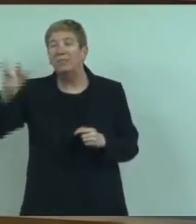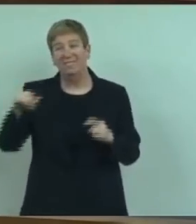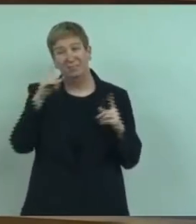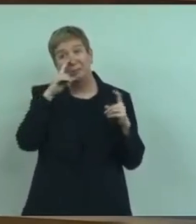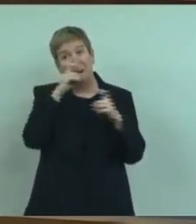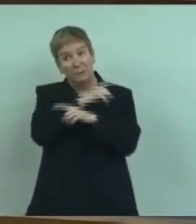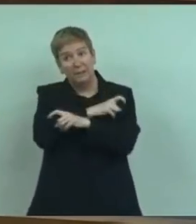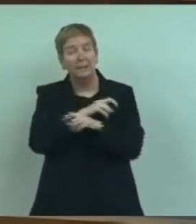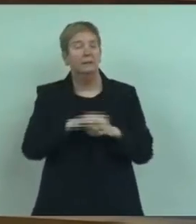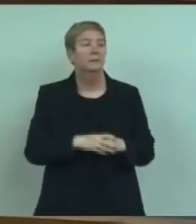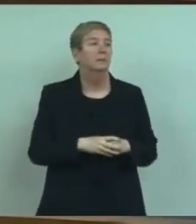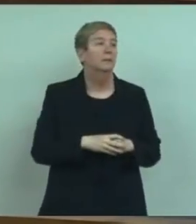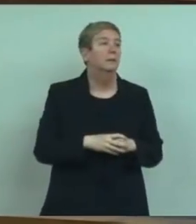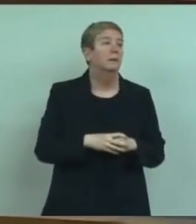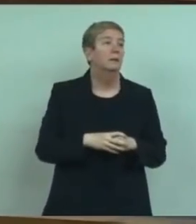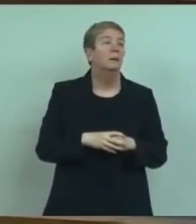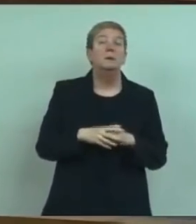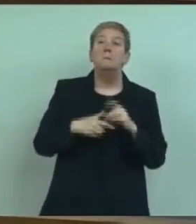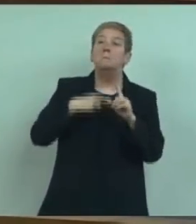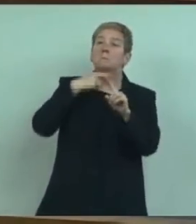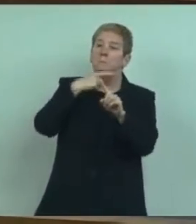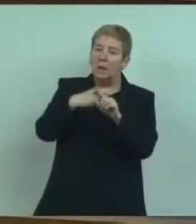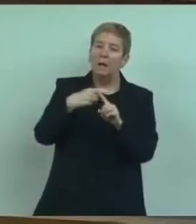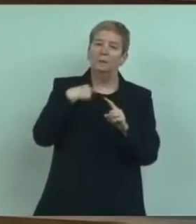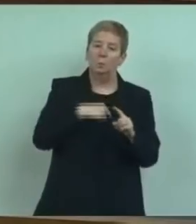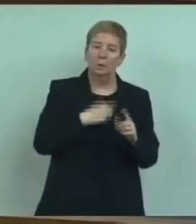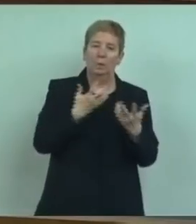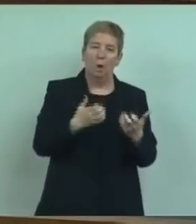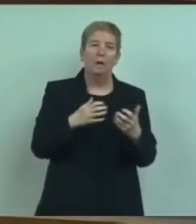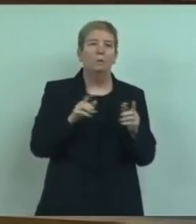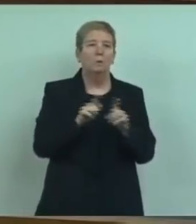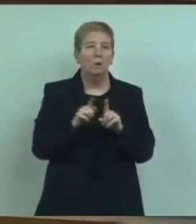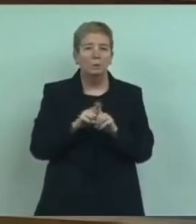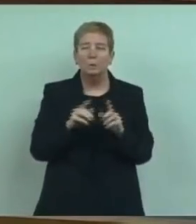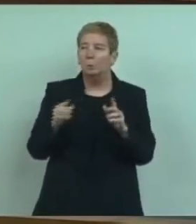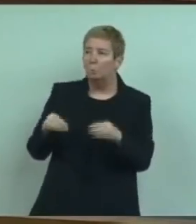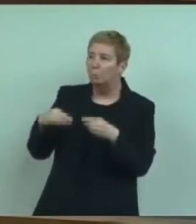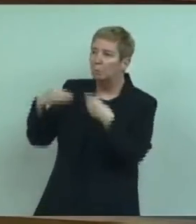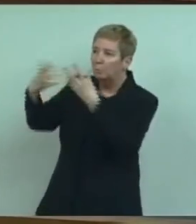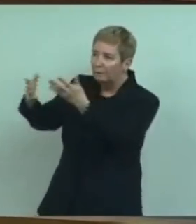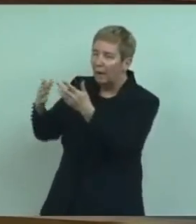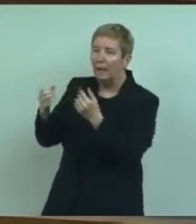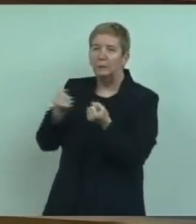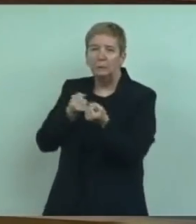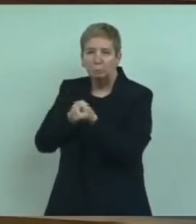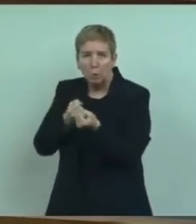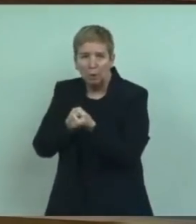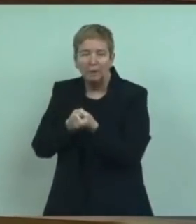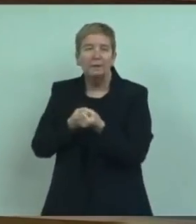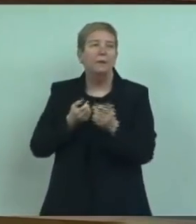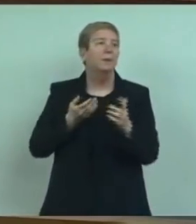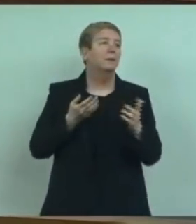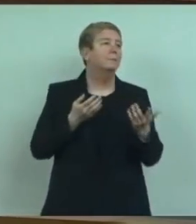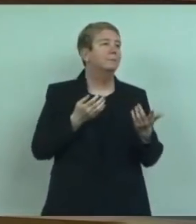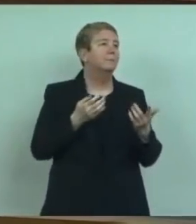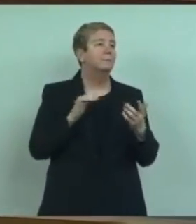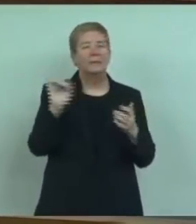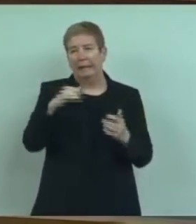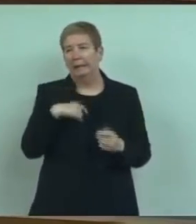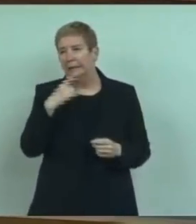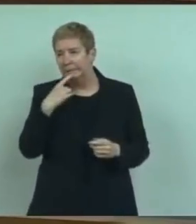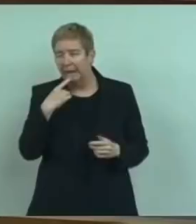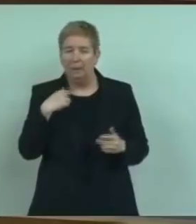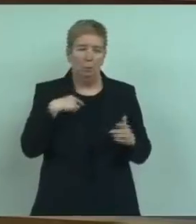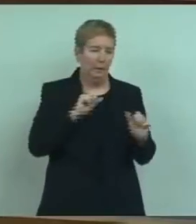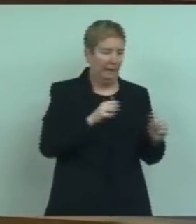is I think we want to expand our ability to provide specialty support to smaller communities. And I mentioned the example earlier about equipment